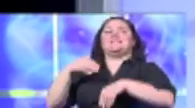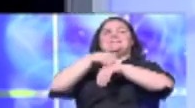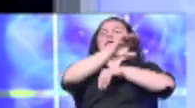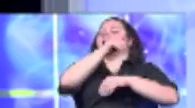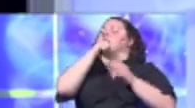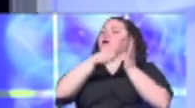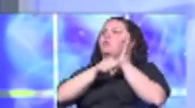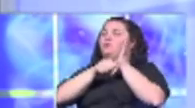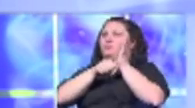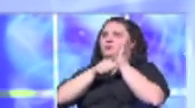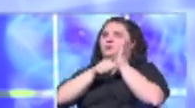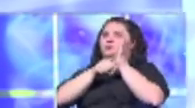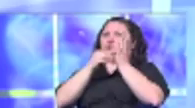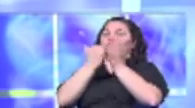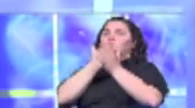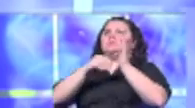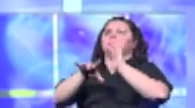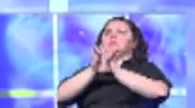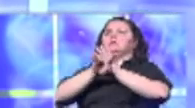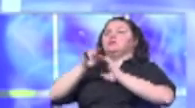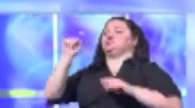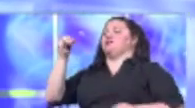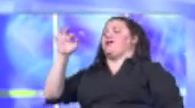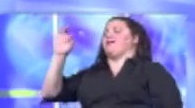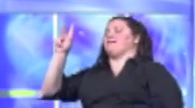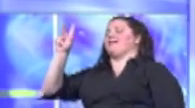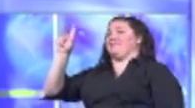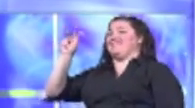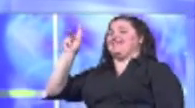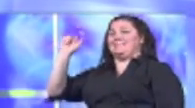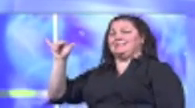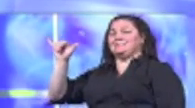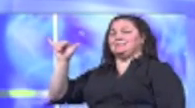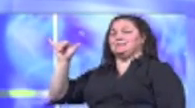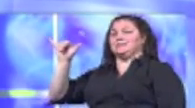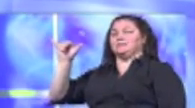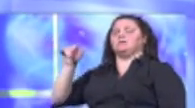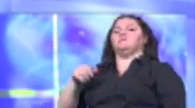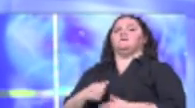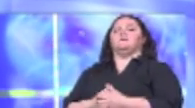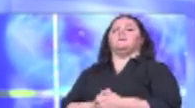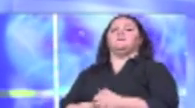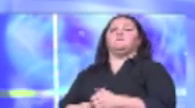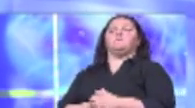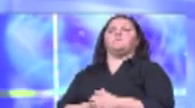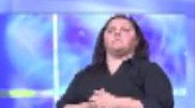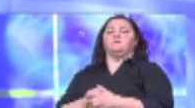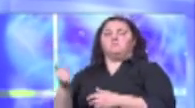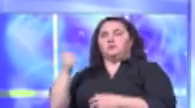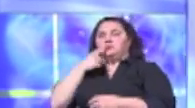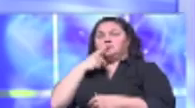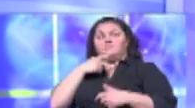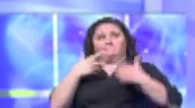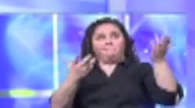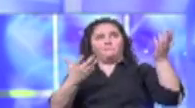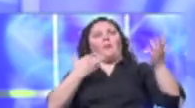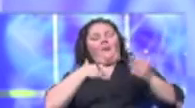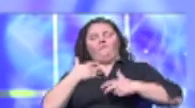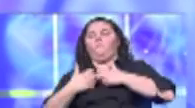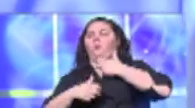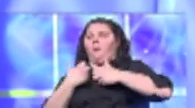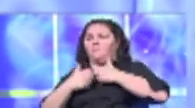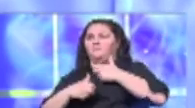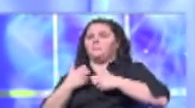letter to the newly elected John F. Kennedy shortly before that, and said, hey, we have a